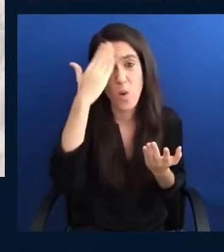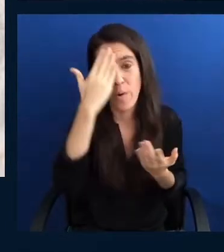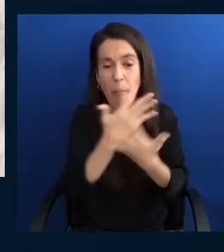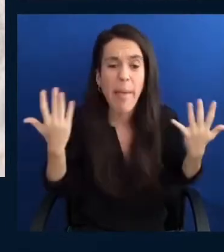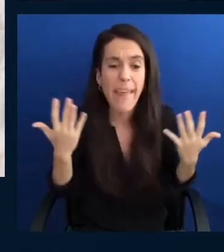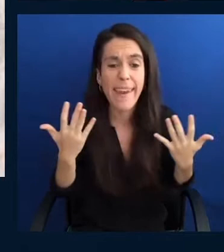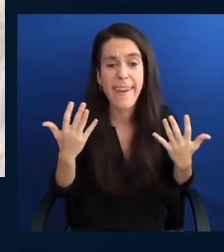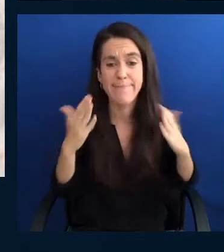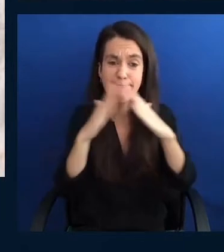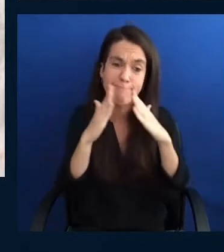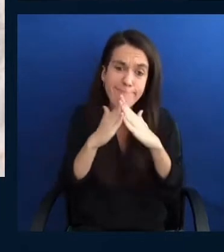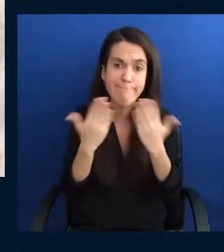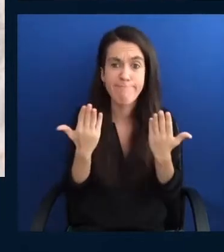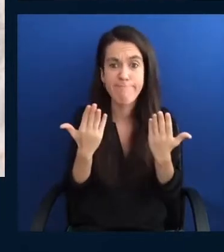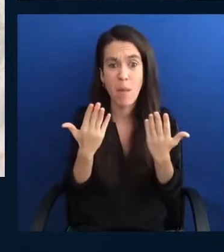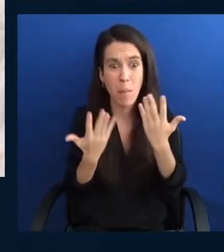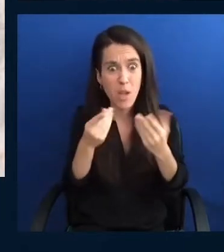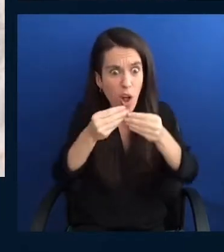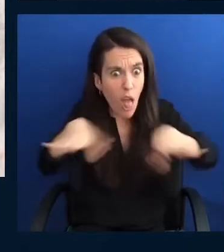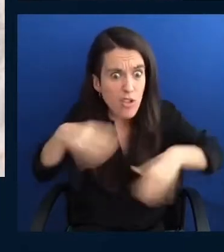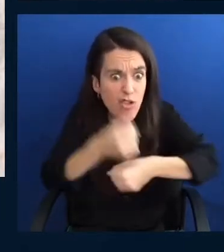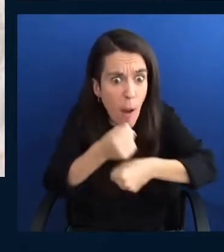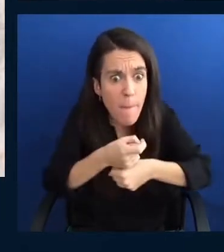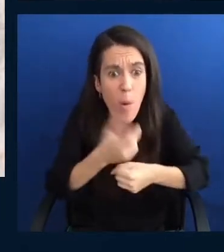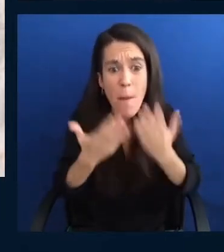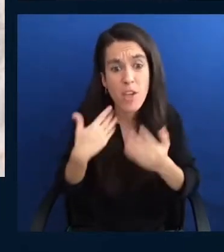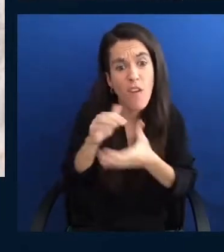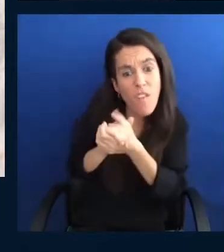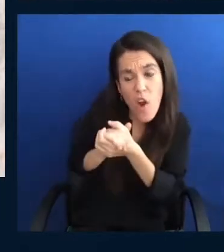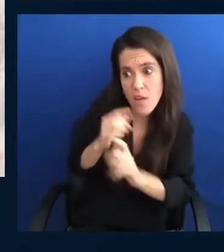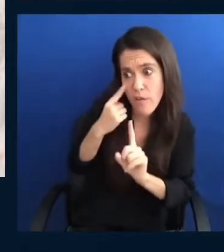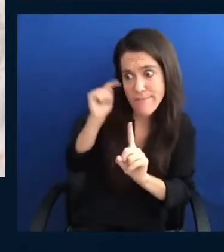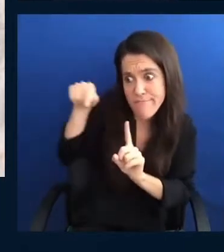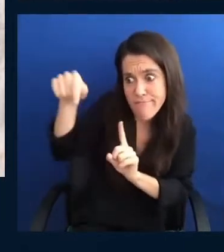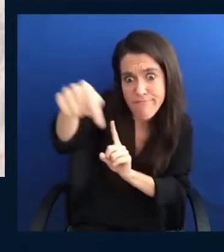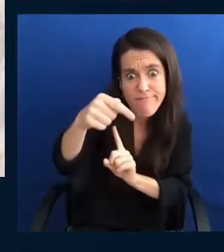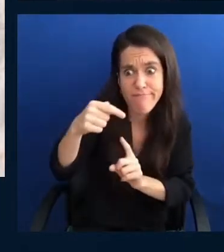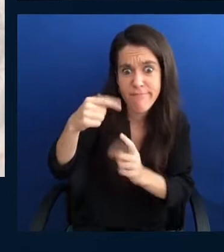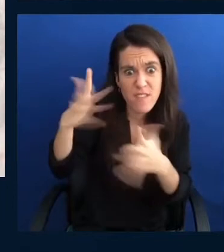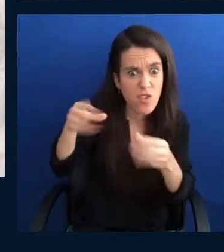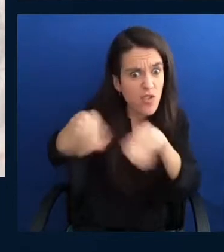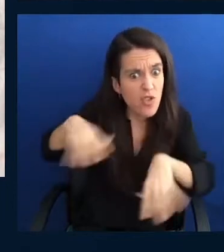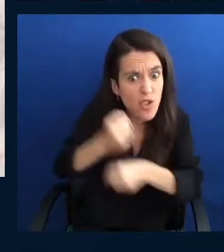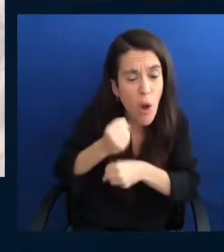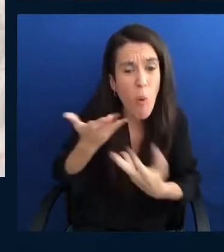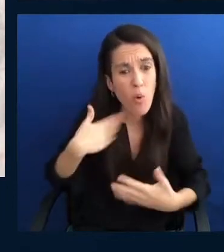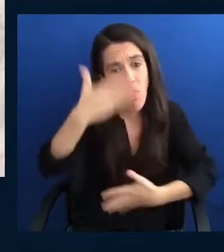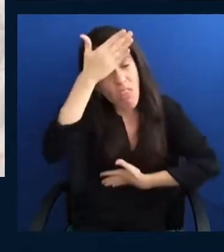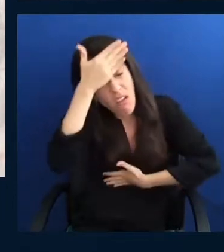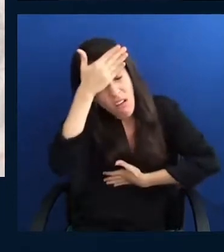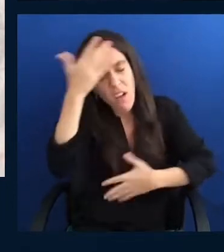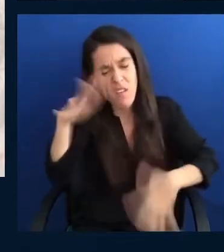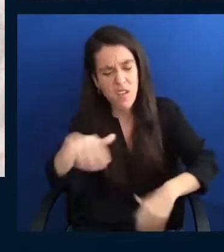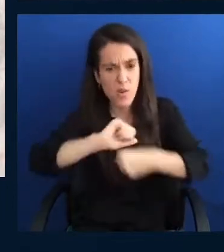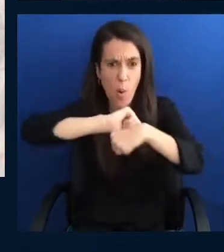way. Maybe you lost your job, or somebody you know lost their jobs, or maybe you even had the disease. It is terrible, and we are